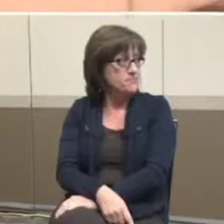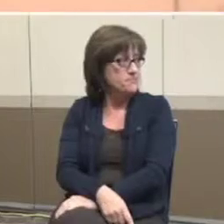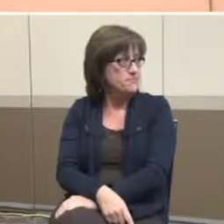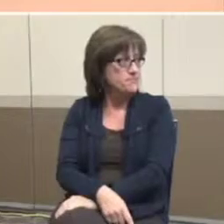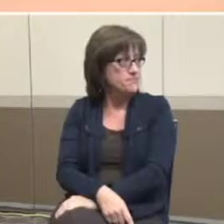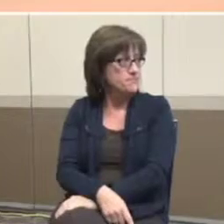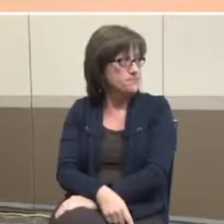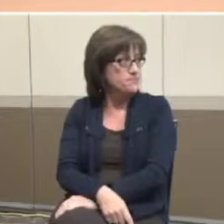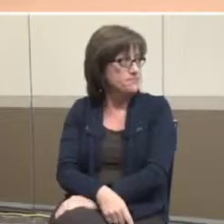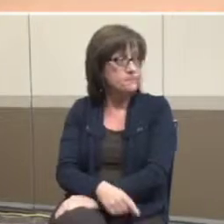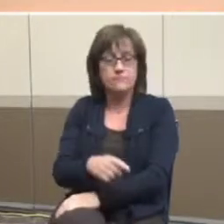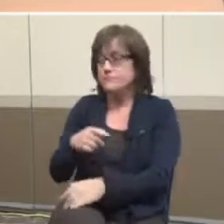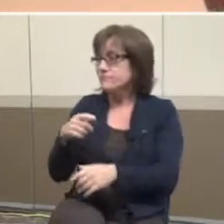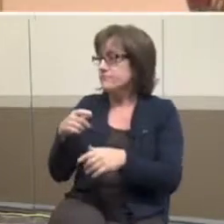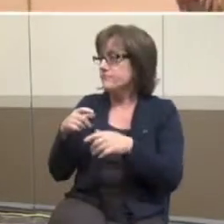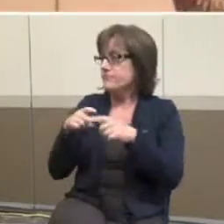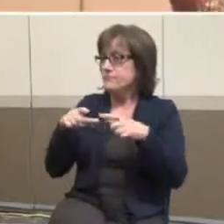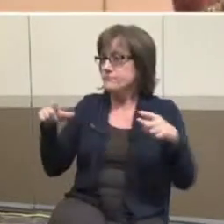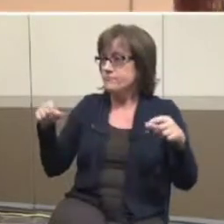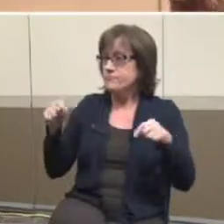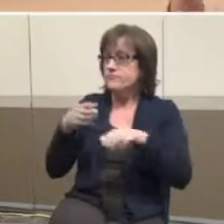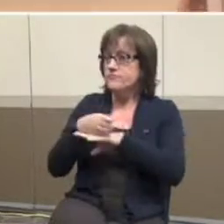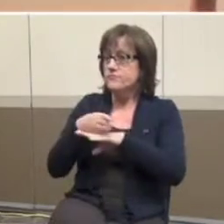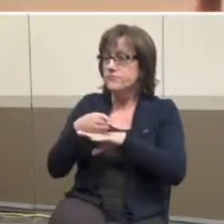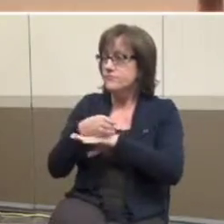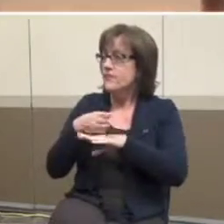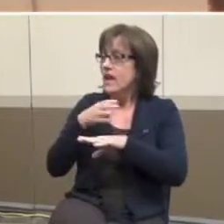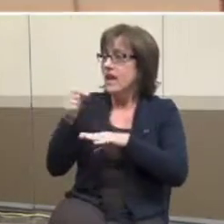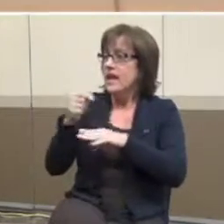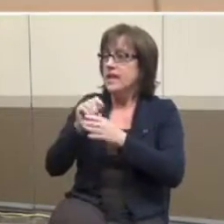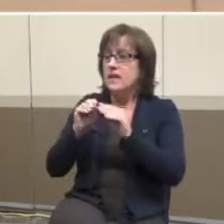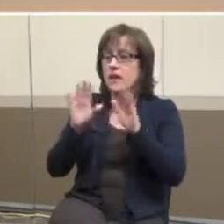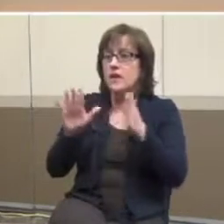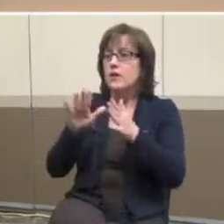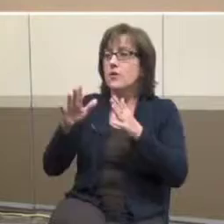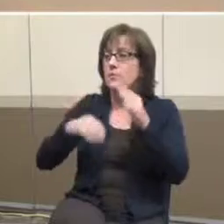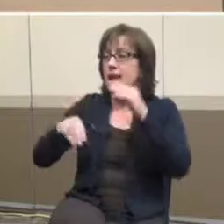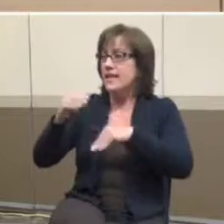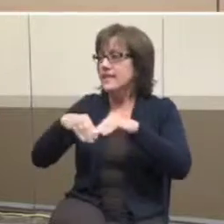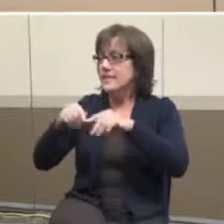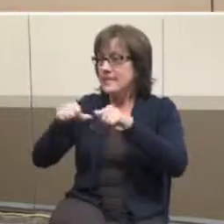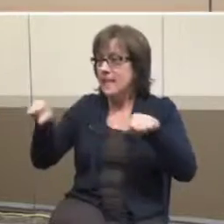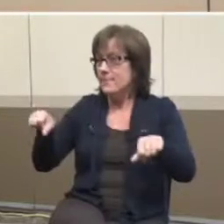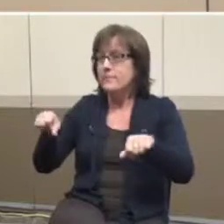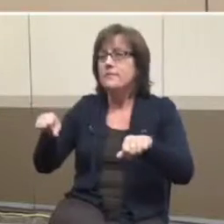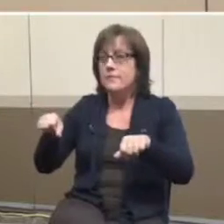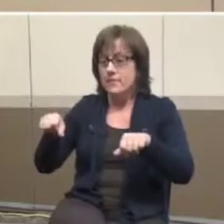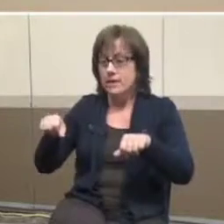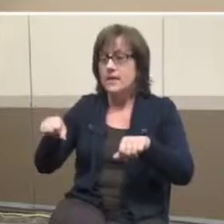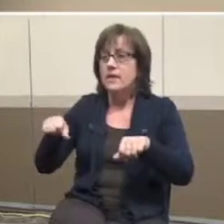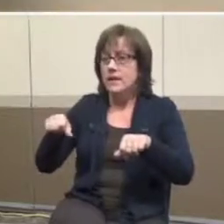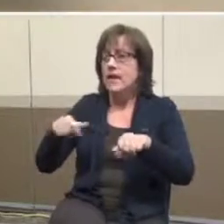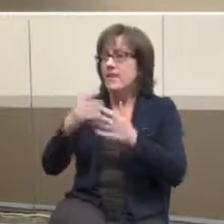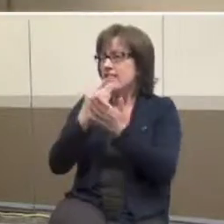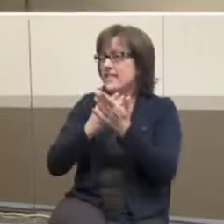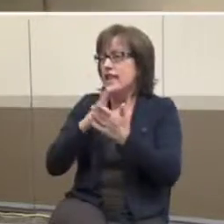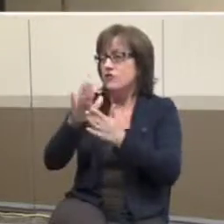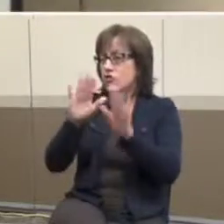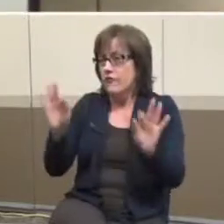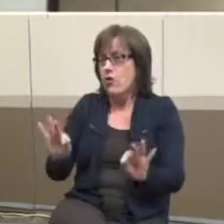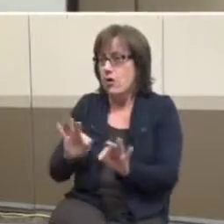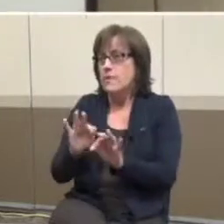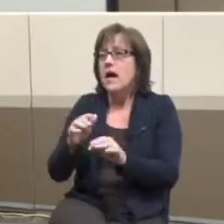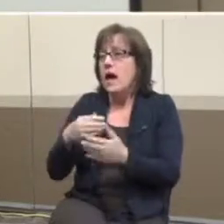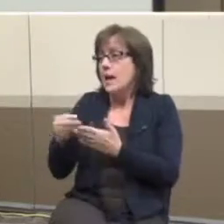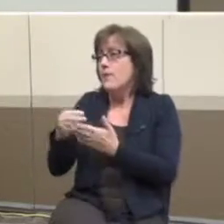They're scraps of wood and they're clear packing tape. And that's what's on that form that you got in your box. I did buy some other drums at the same time because I started